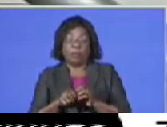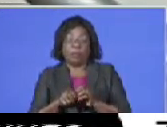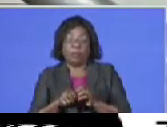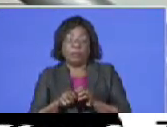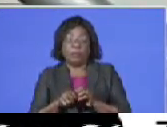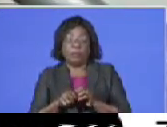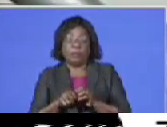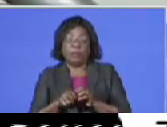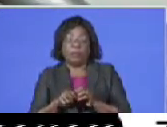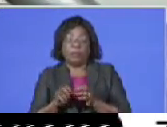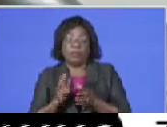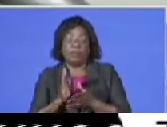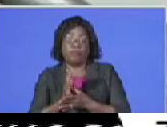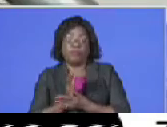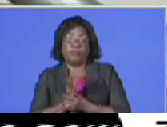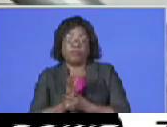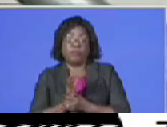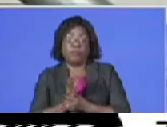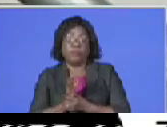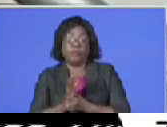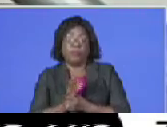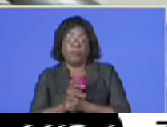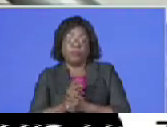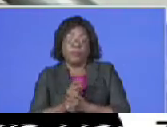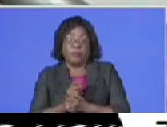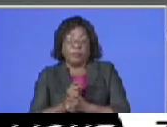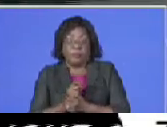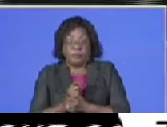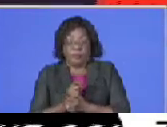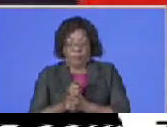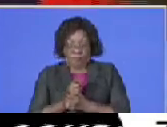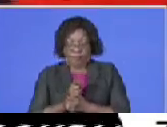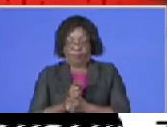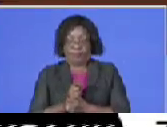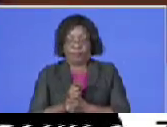and we facilitate their request. I'm Charles Fisher.